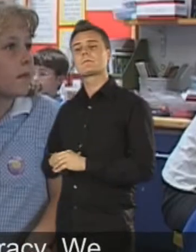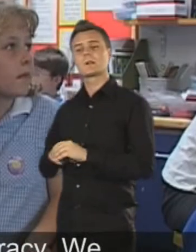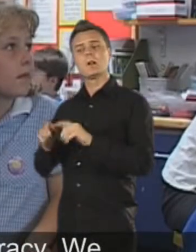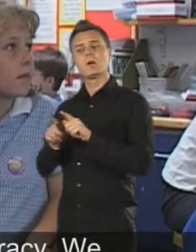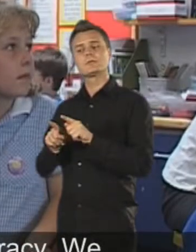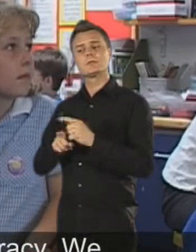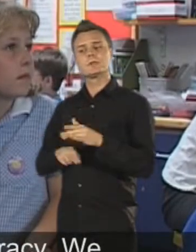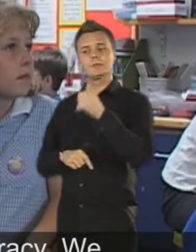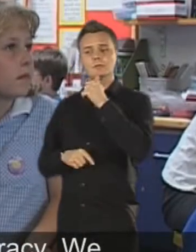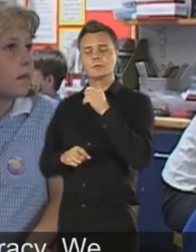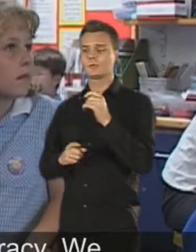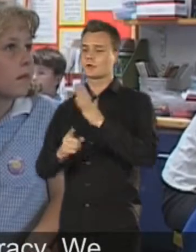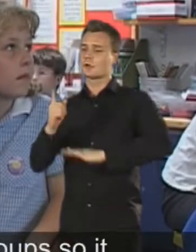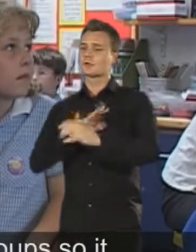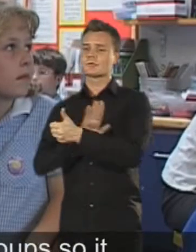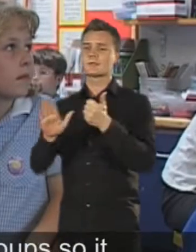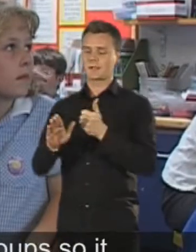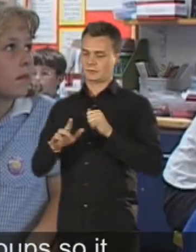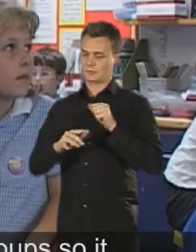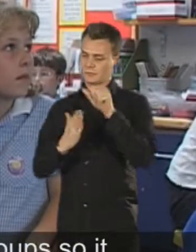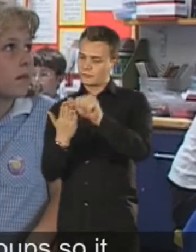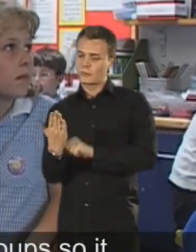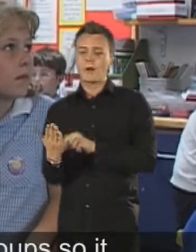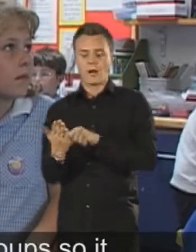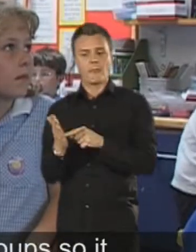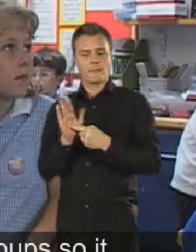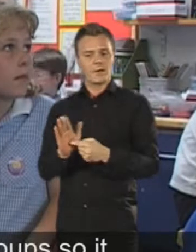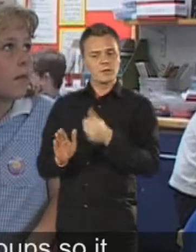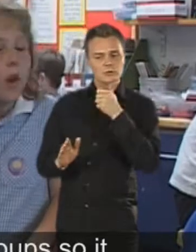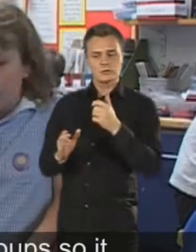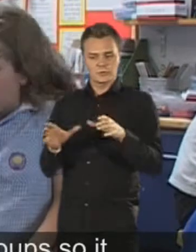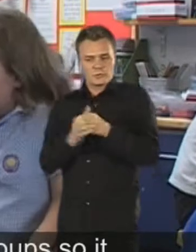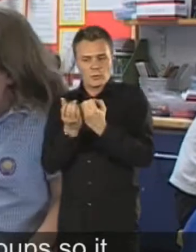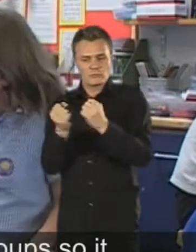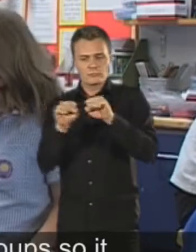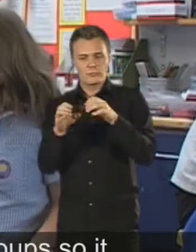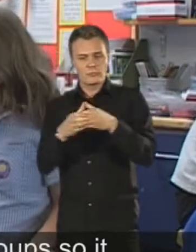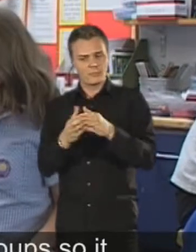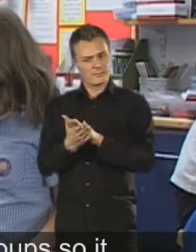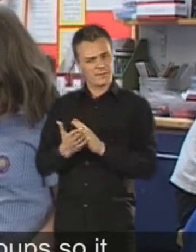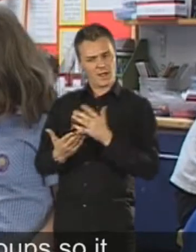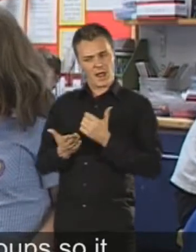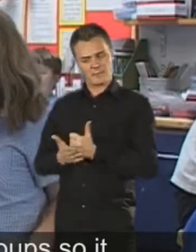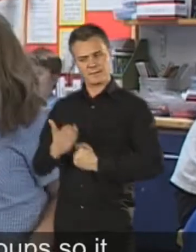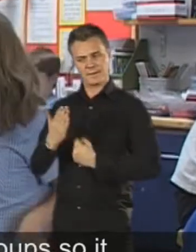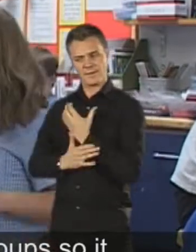also used social skills programmes with Curtis as well, which was done in small group, so that it also developed his